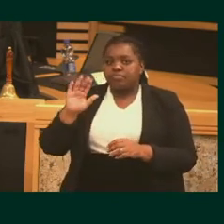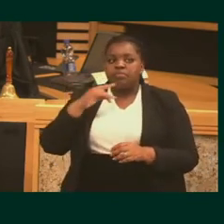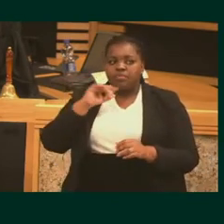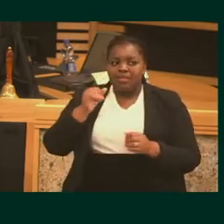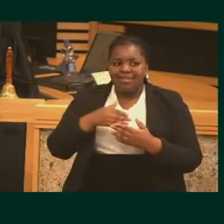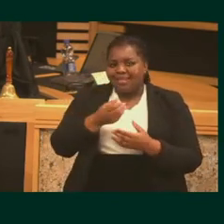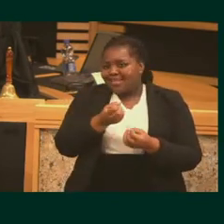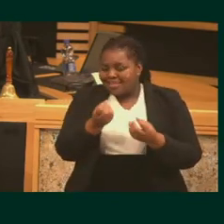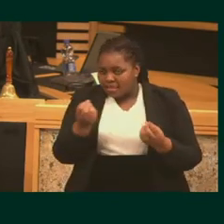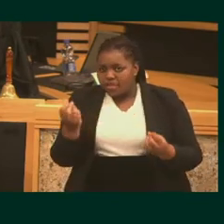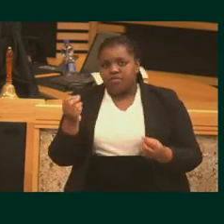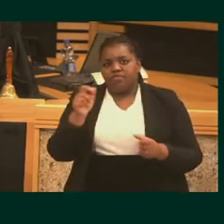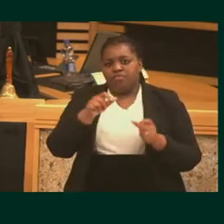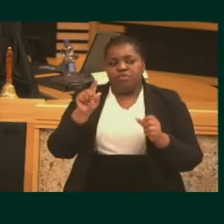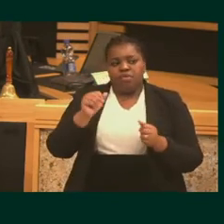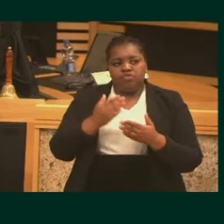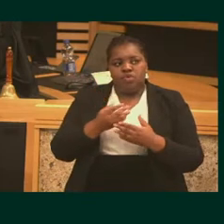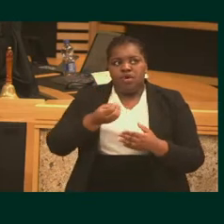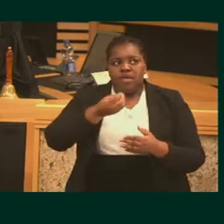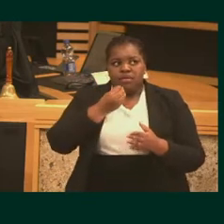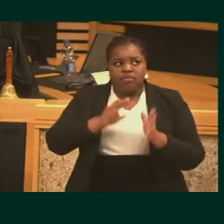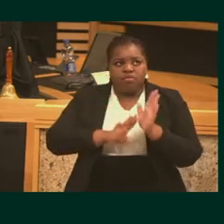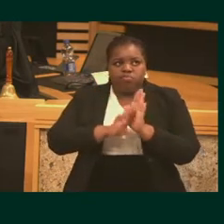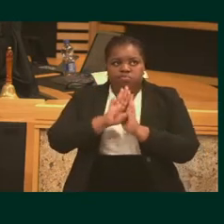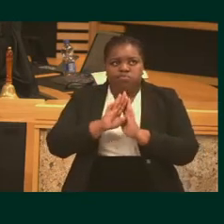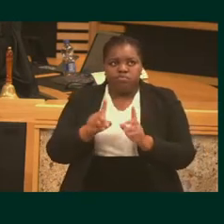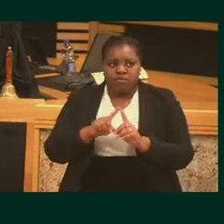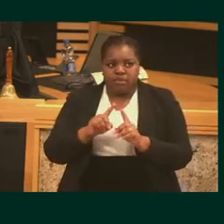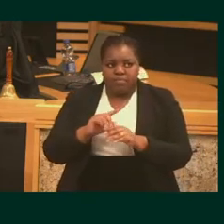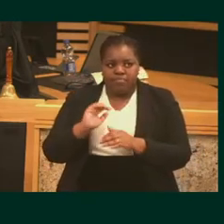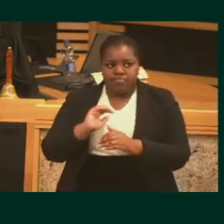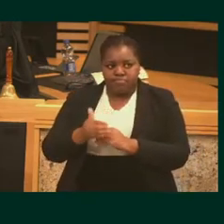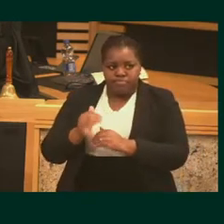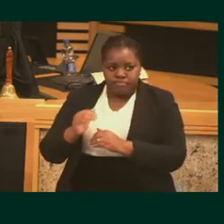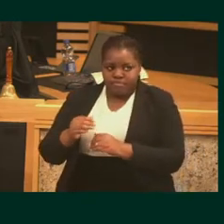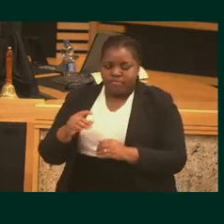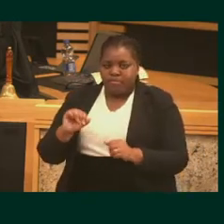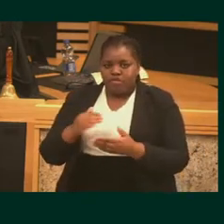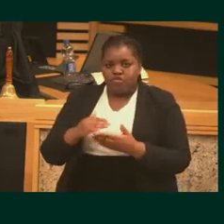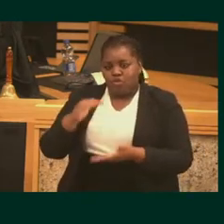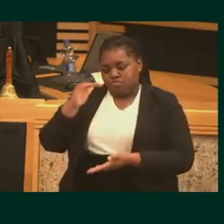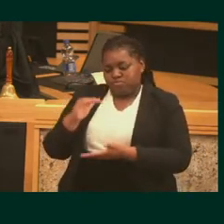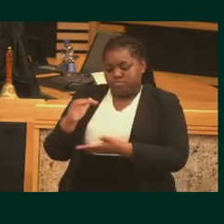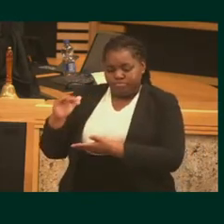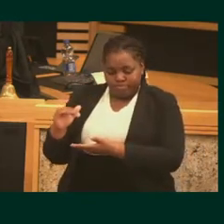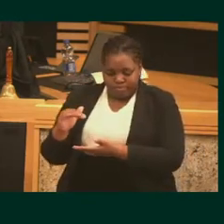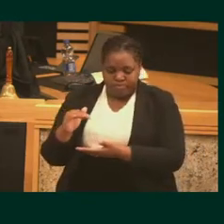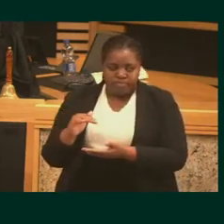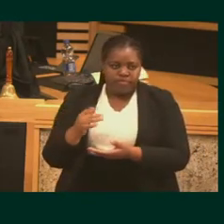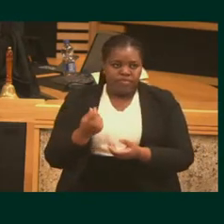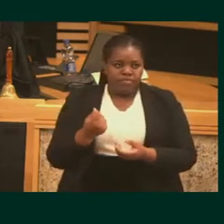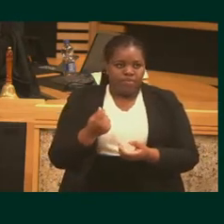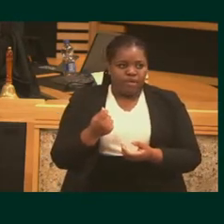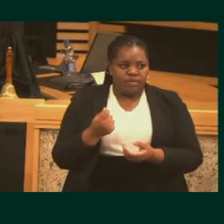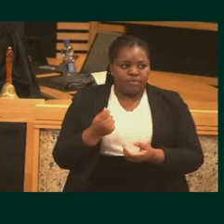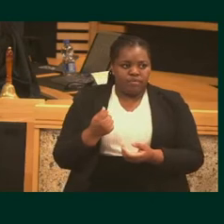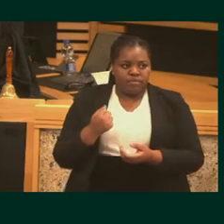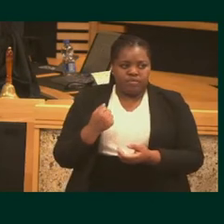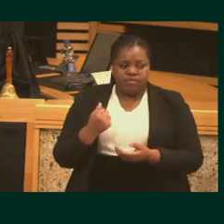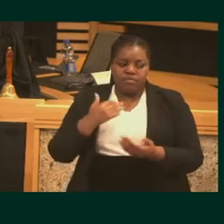beneficiaries to increase food supply and security while reducing prices I so move thank you